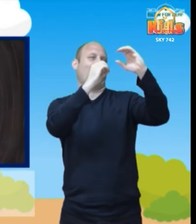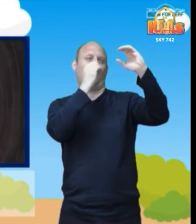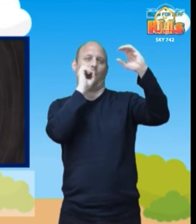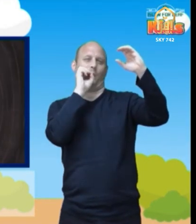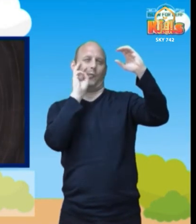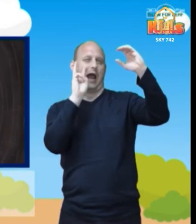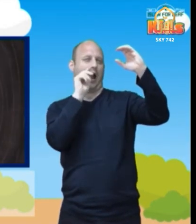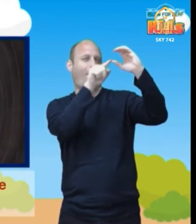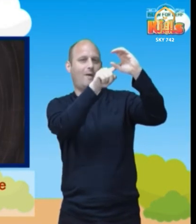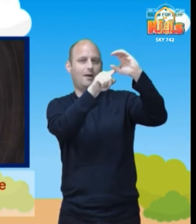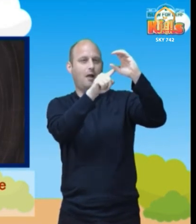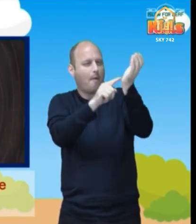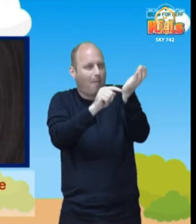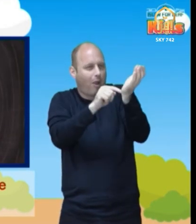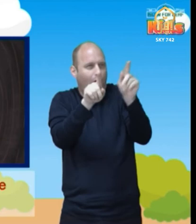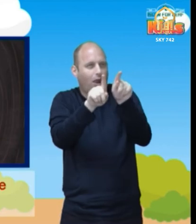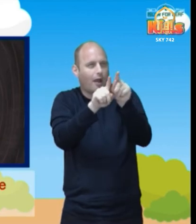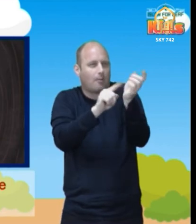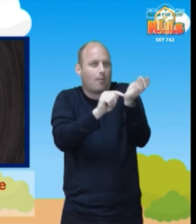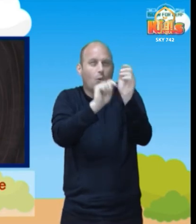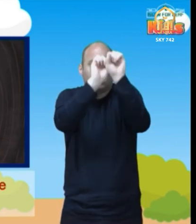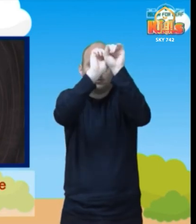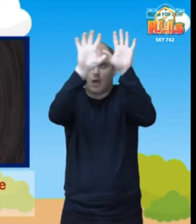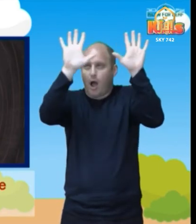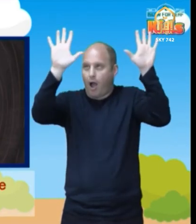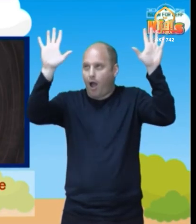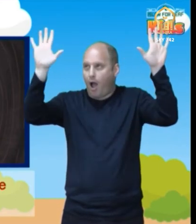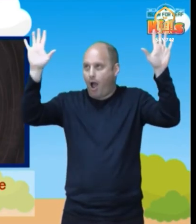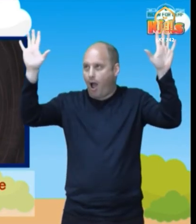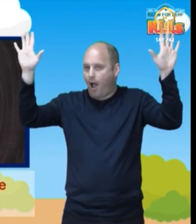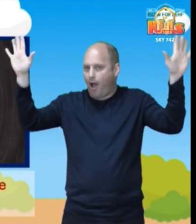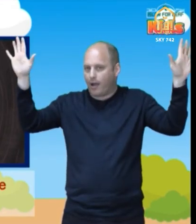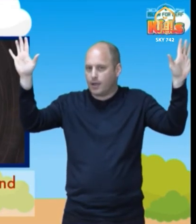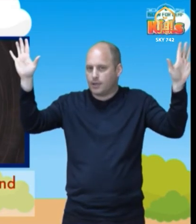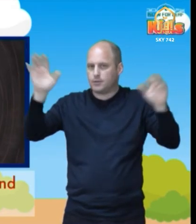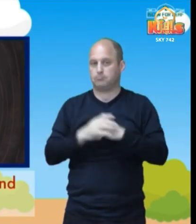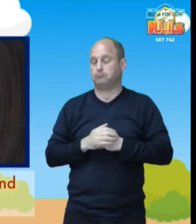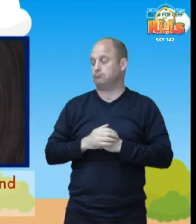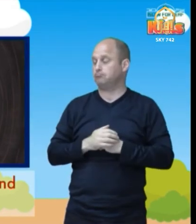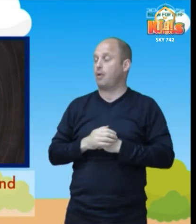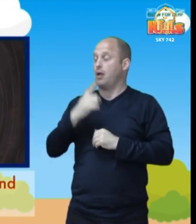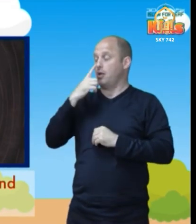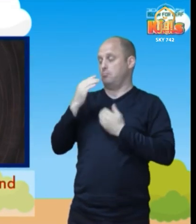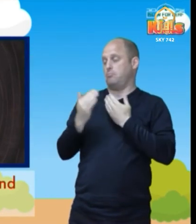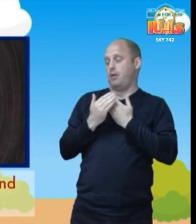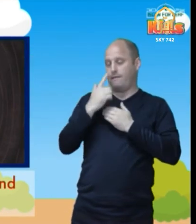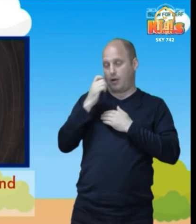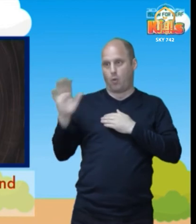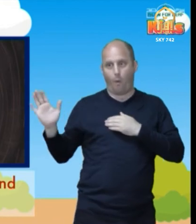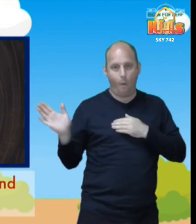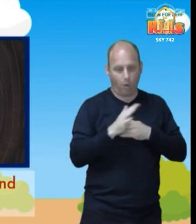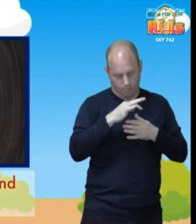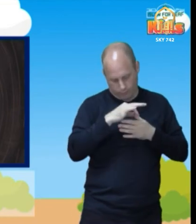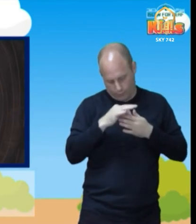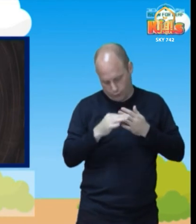cool. It is really blue, like the bright blue sky. Okay, we've nearly found all the